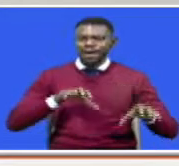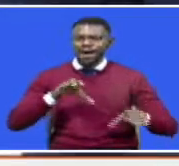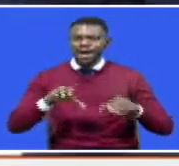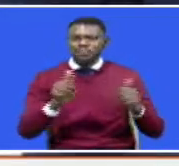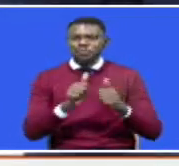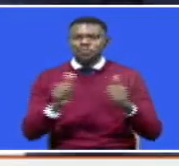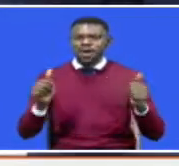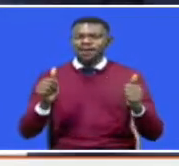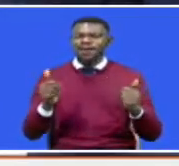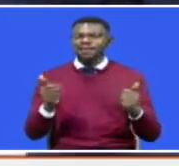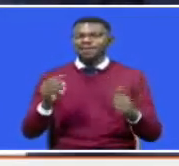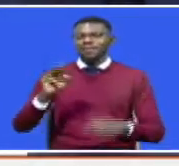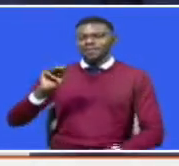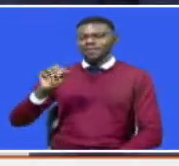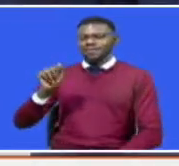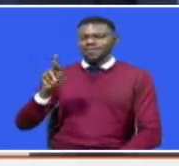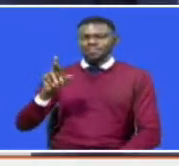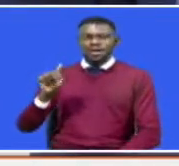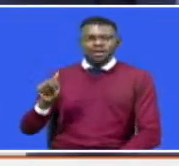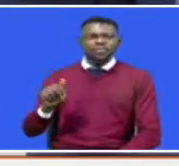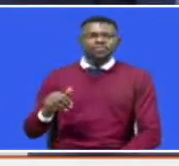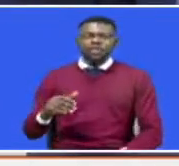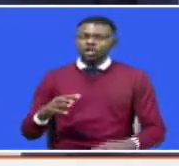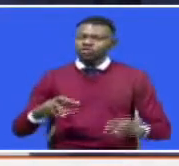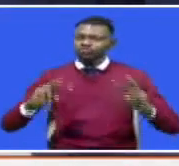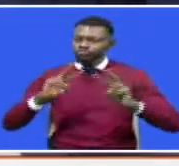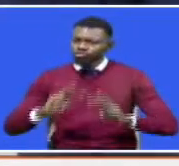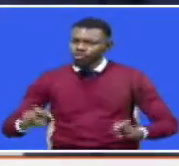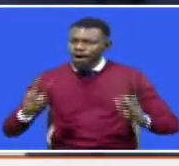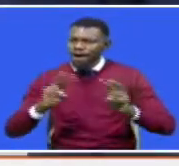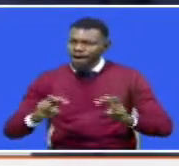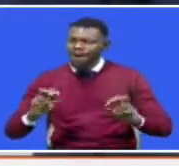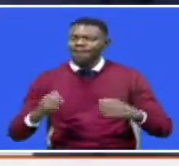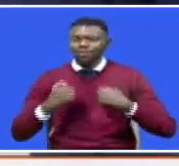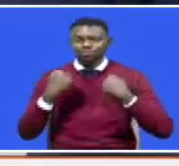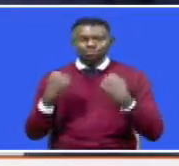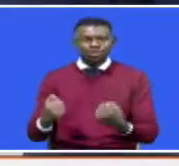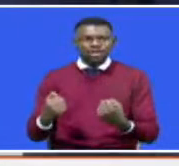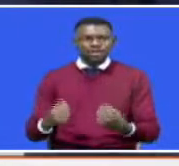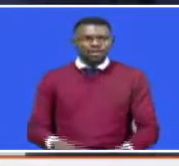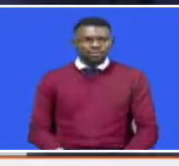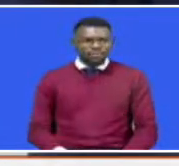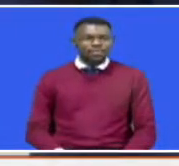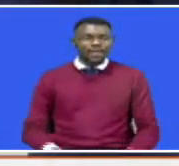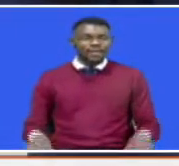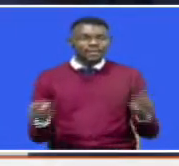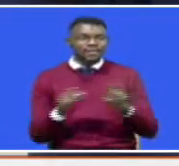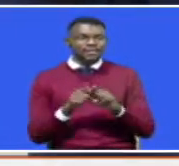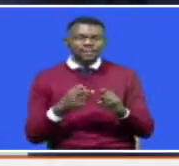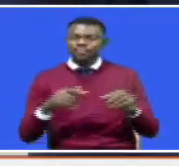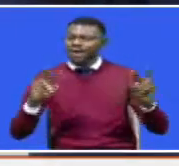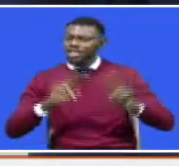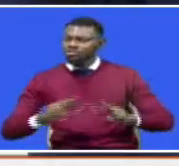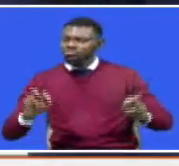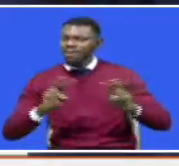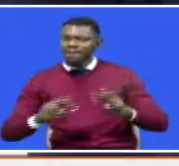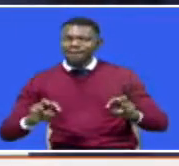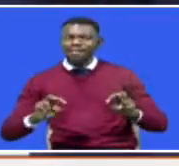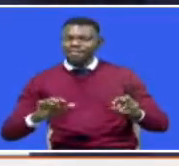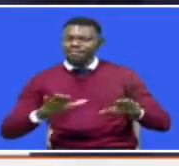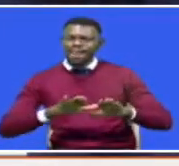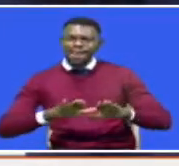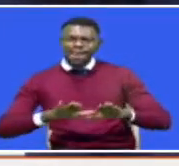ecosystem. If we can strengthen research in terms of domiciling research into the